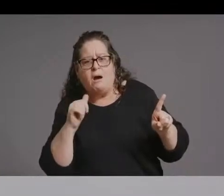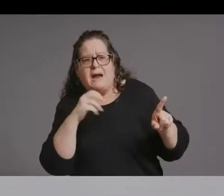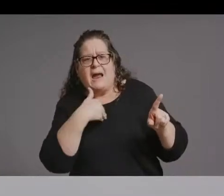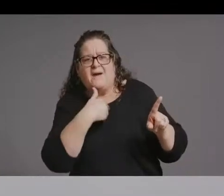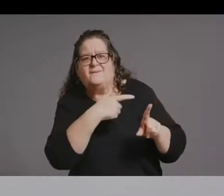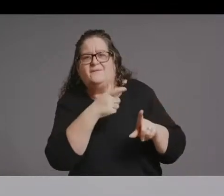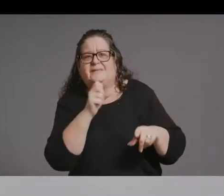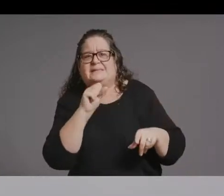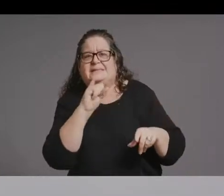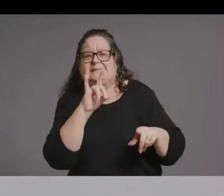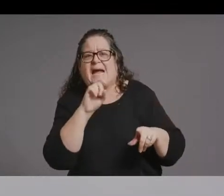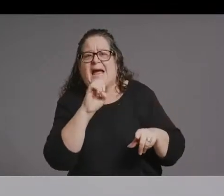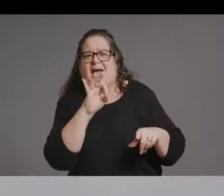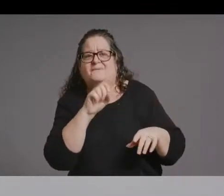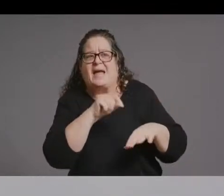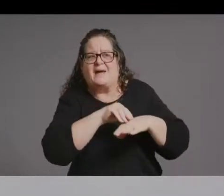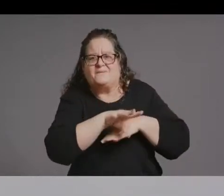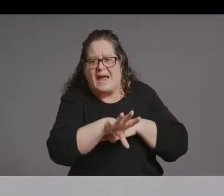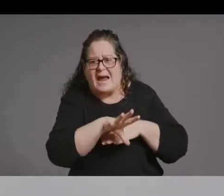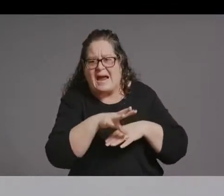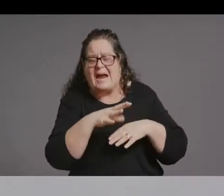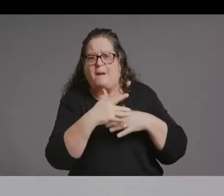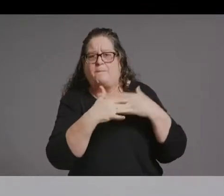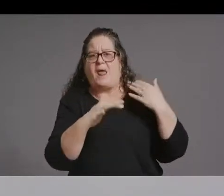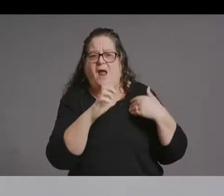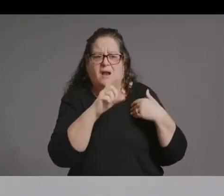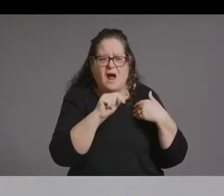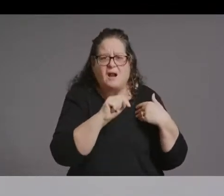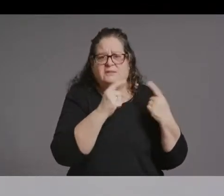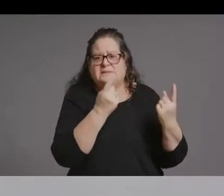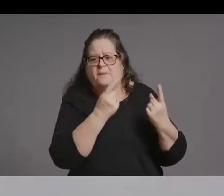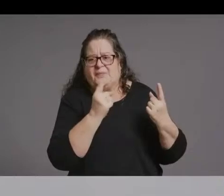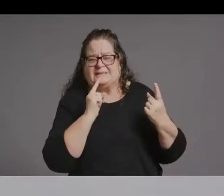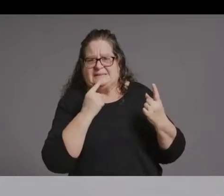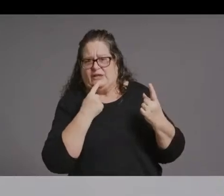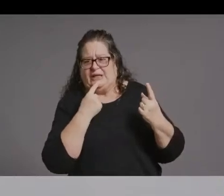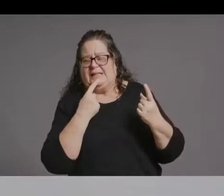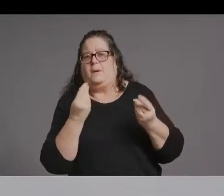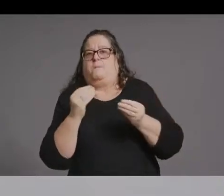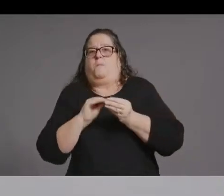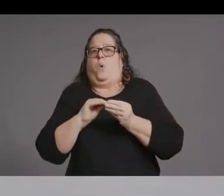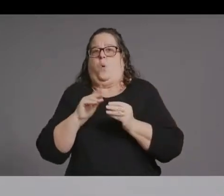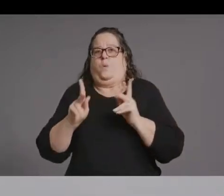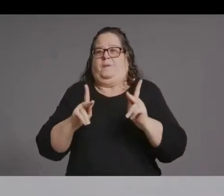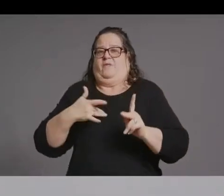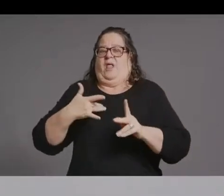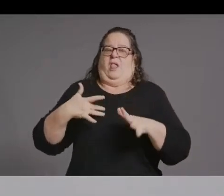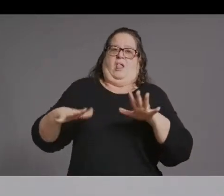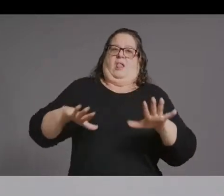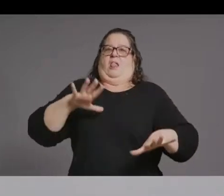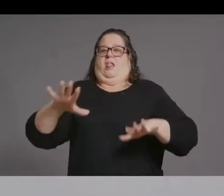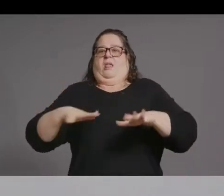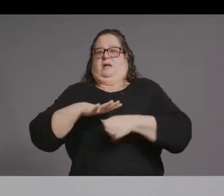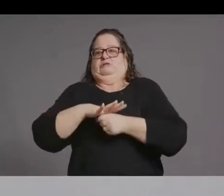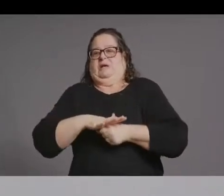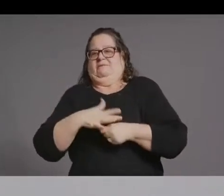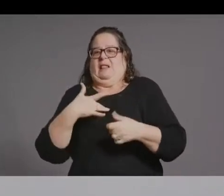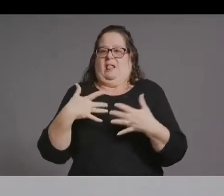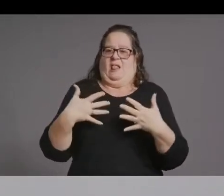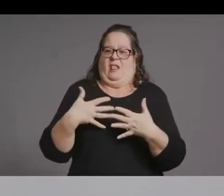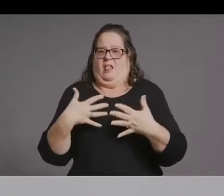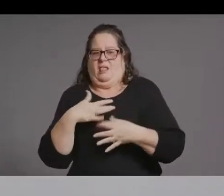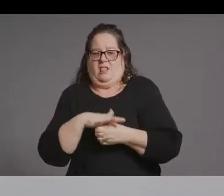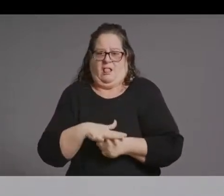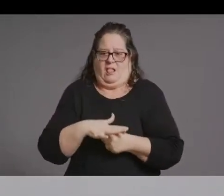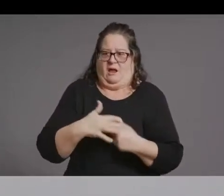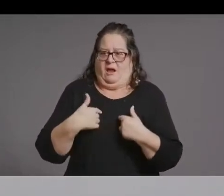or severe outcomes, I think that adds a level of stress to anybody who may have received the vaccine. And so, you know, that's why this